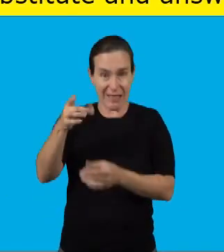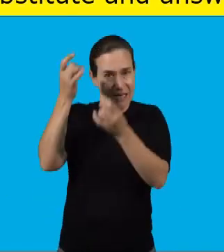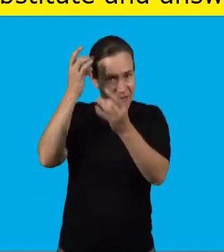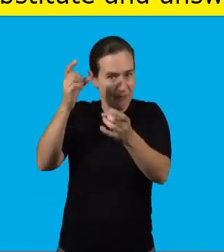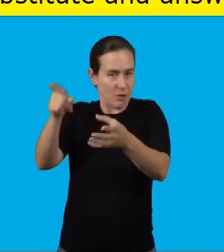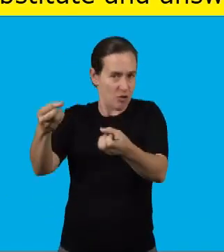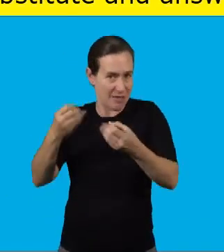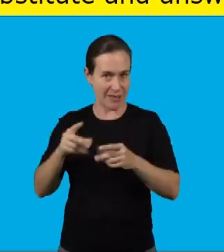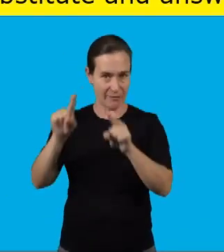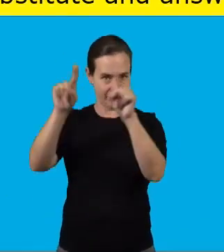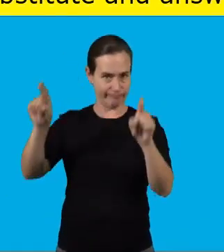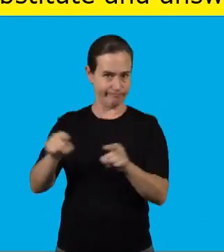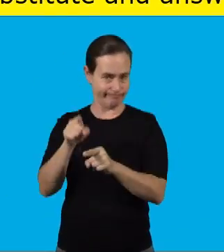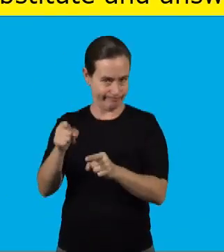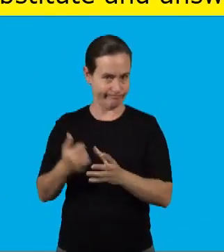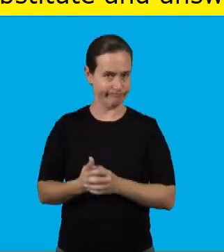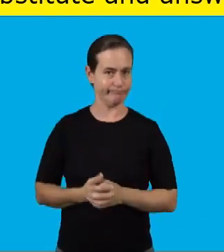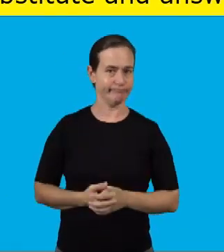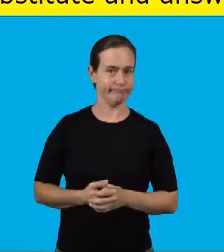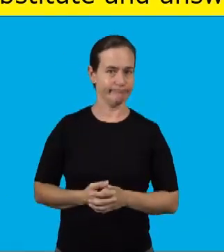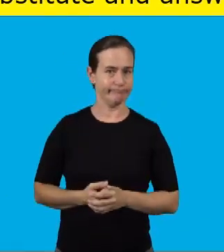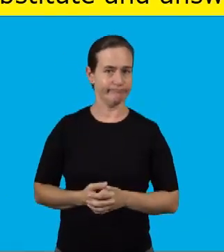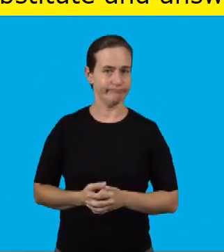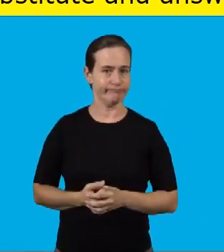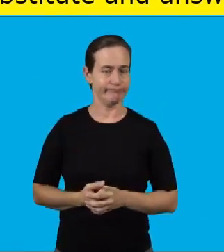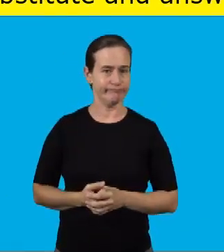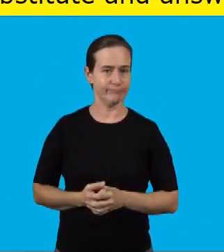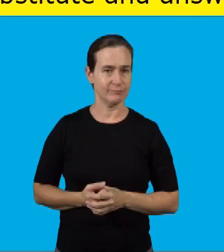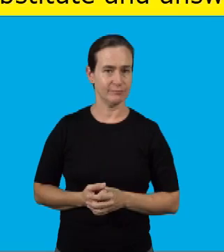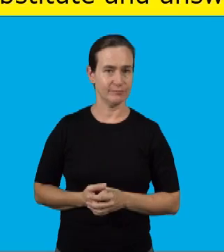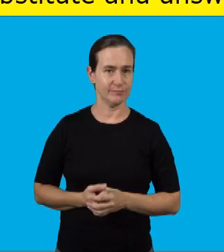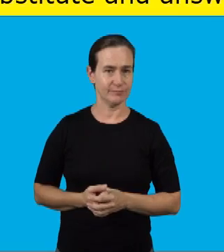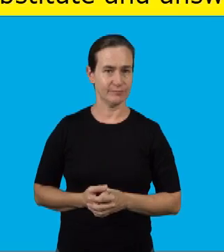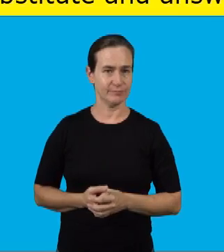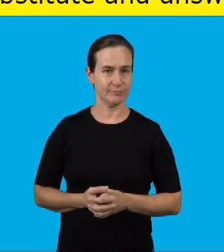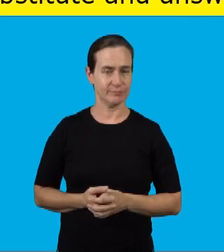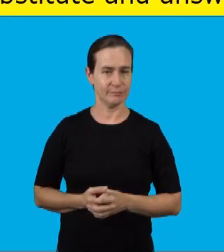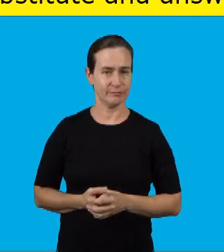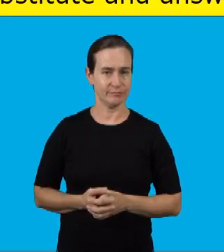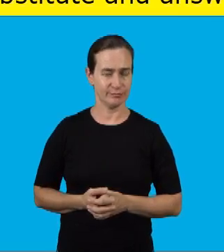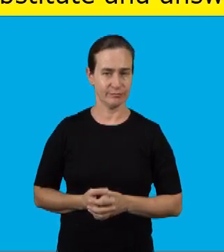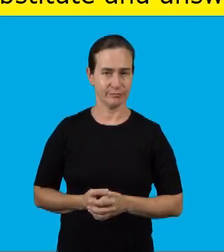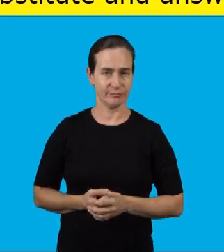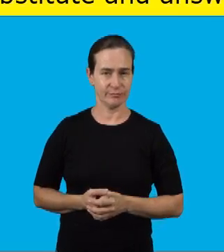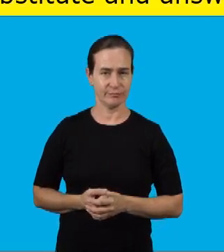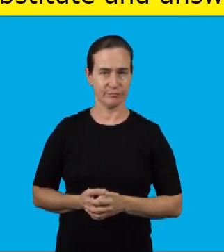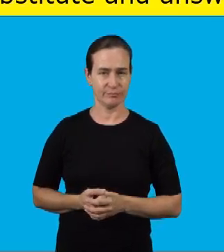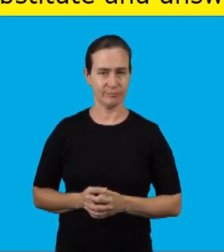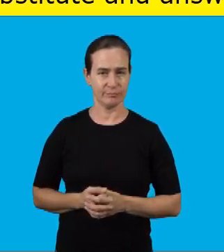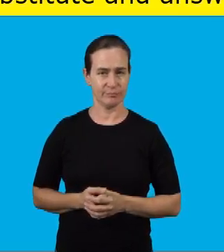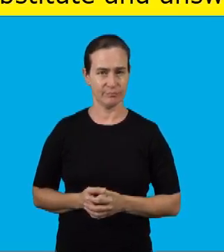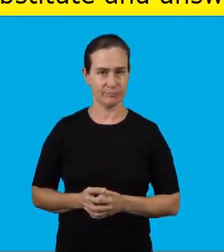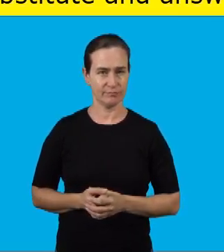information that was given to us. So that information that was given to us, n is equals to 3 there. We